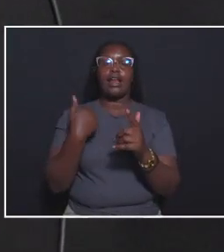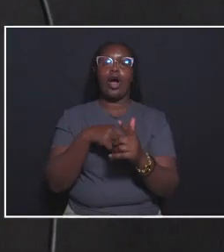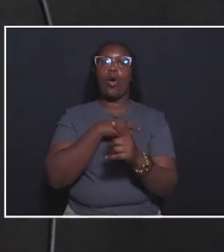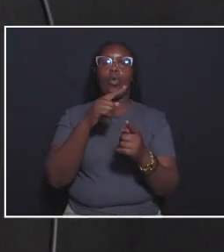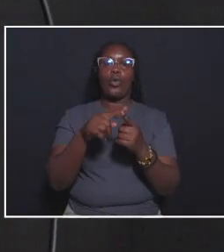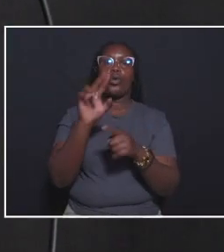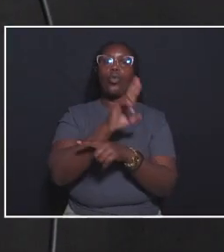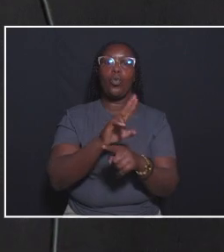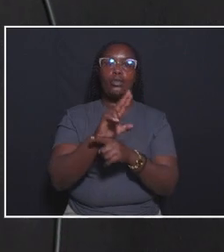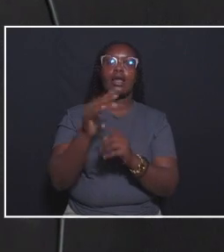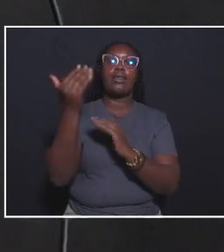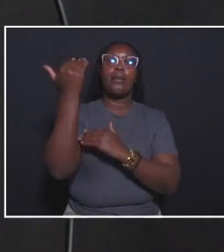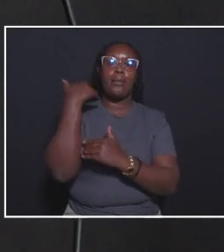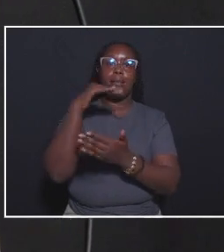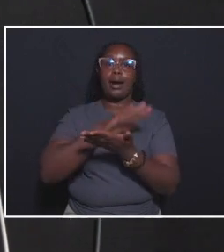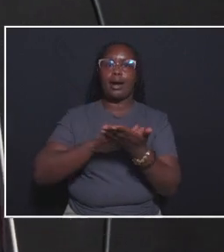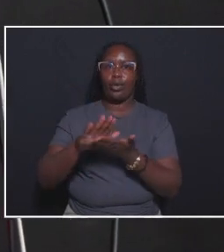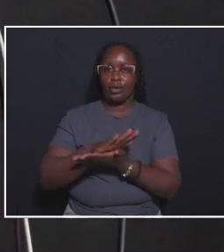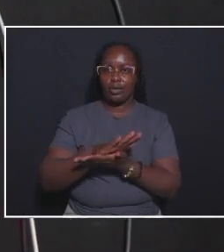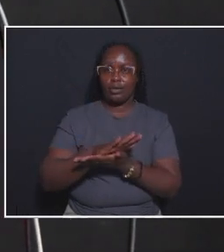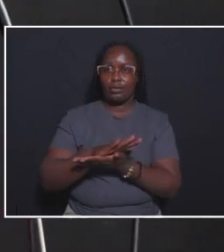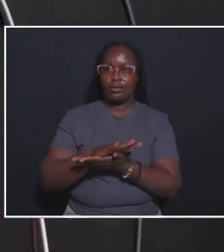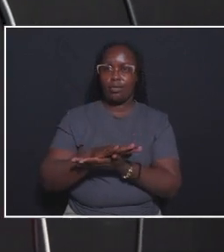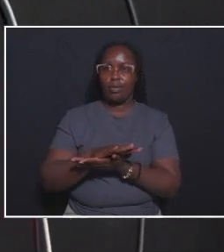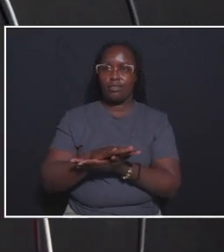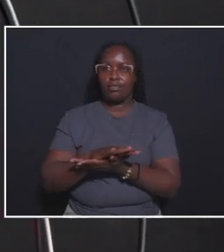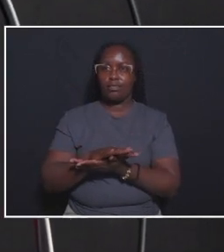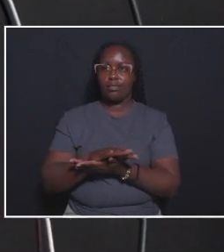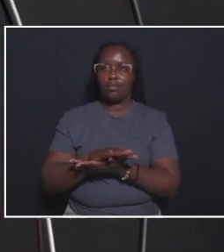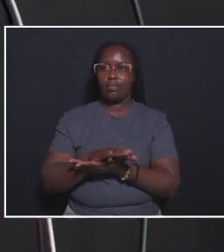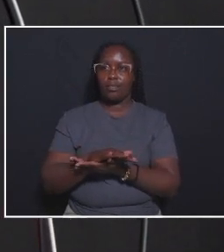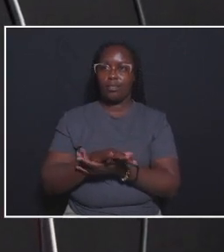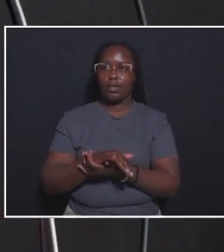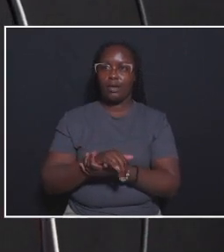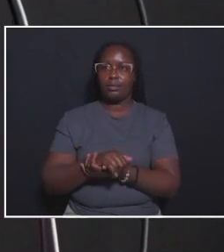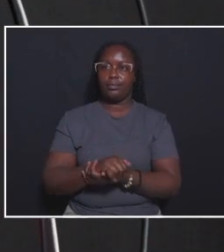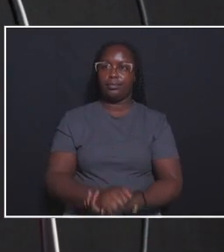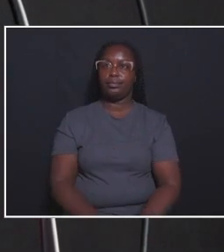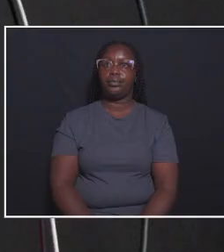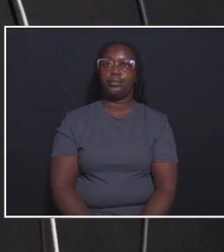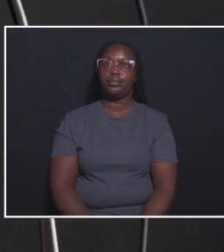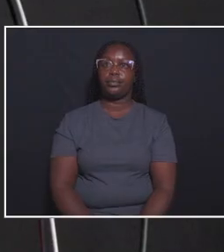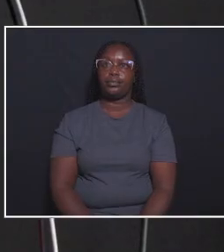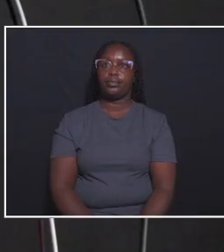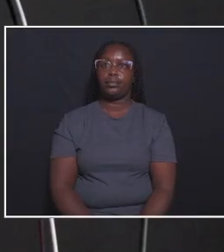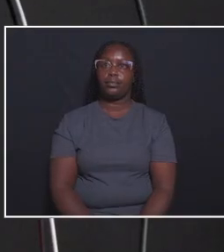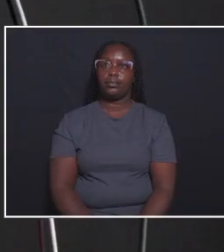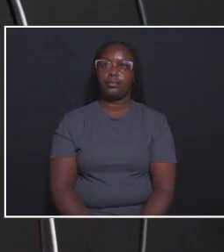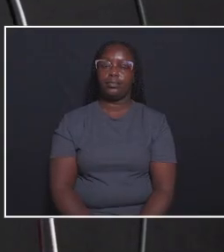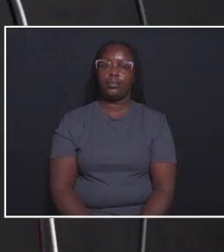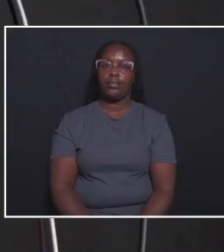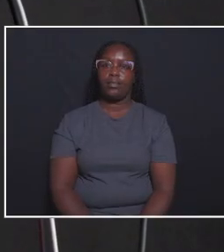which... let me see, let me find backgrounds for this environment. Hey, where are my backgrounds?